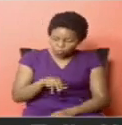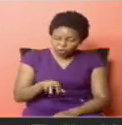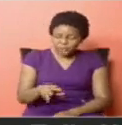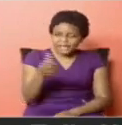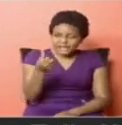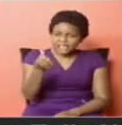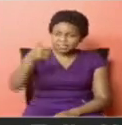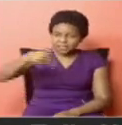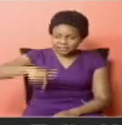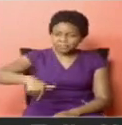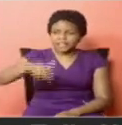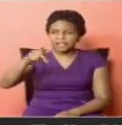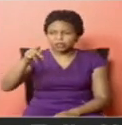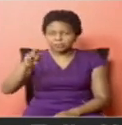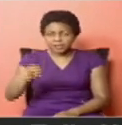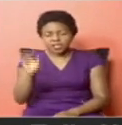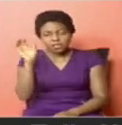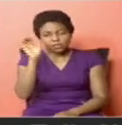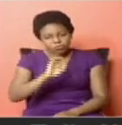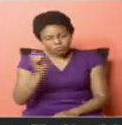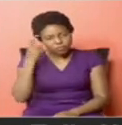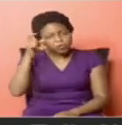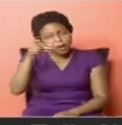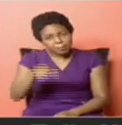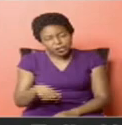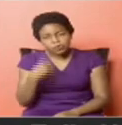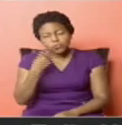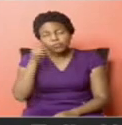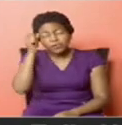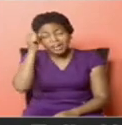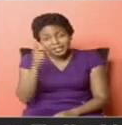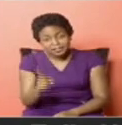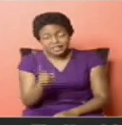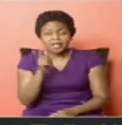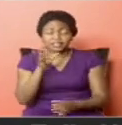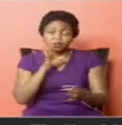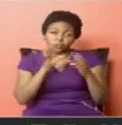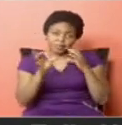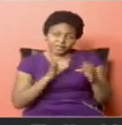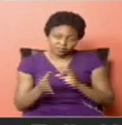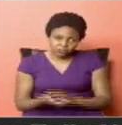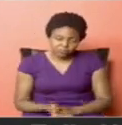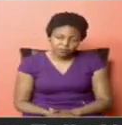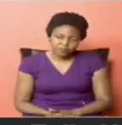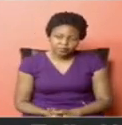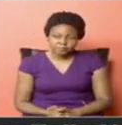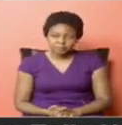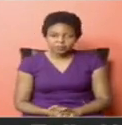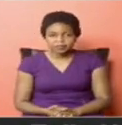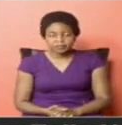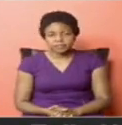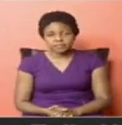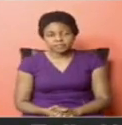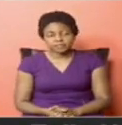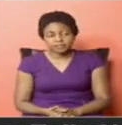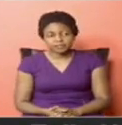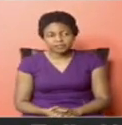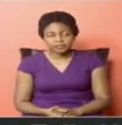67 kilometers to look for someone who could understand him, with whom he could communicate.